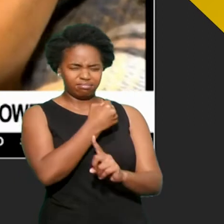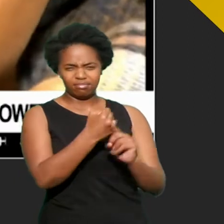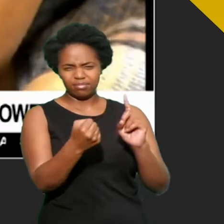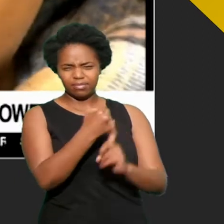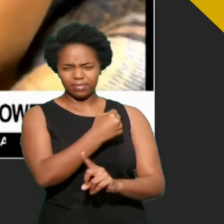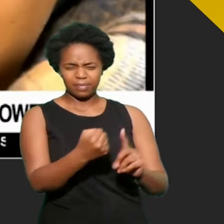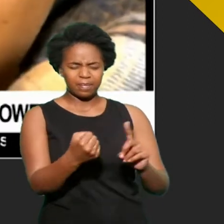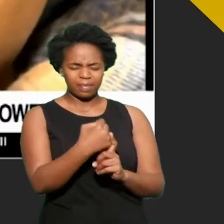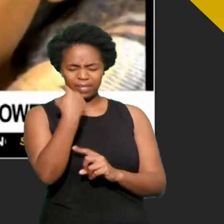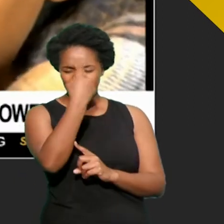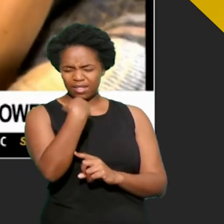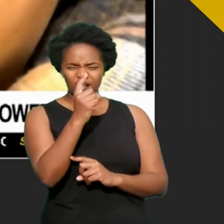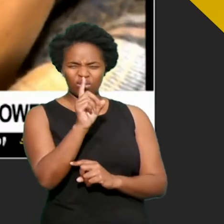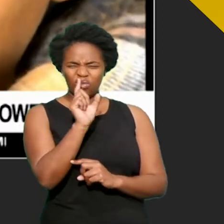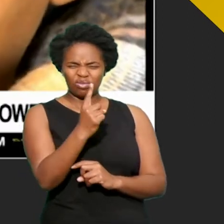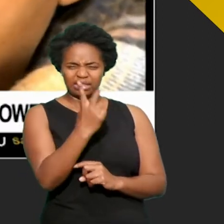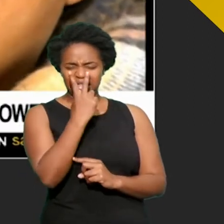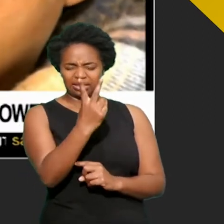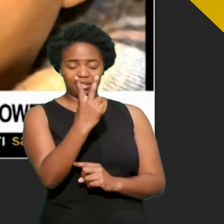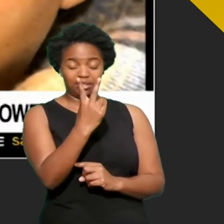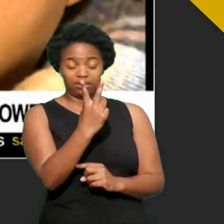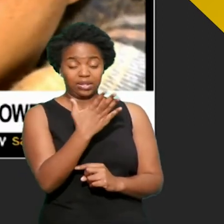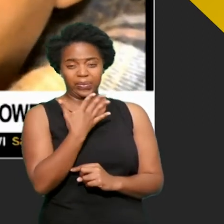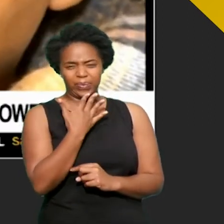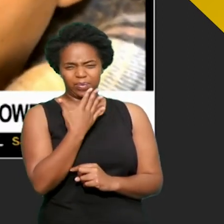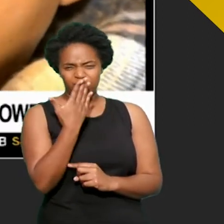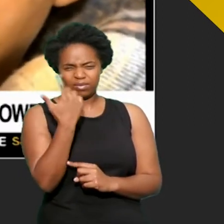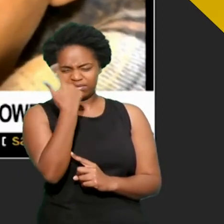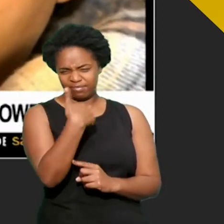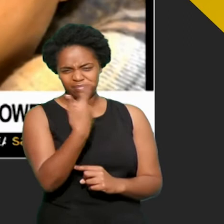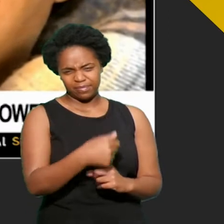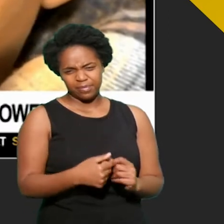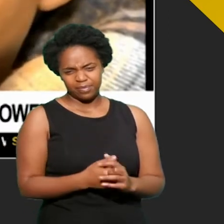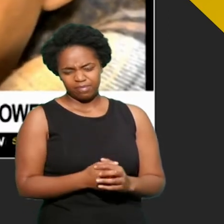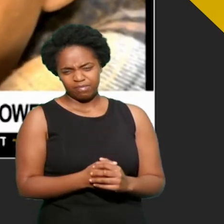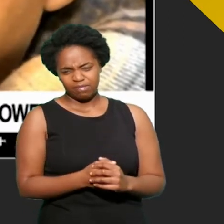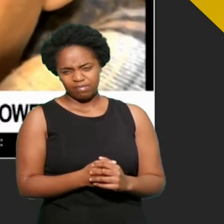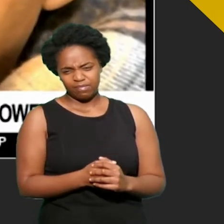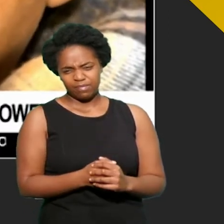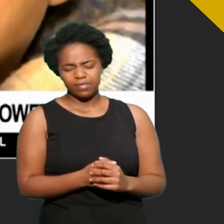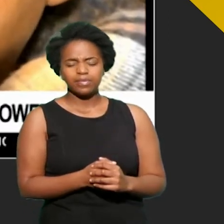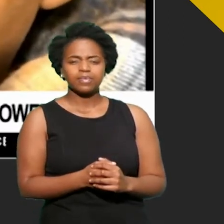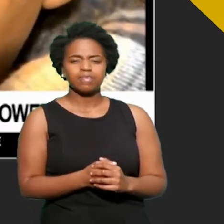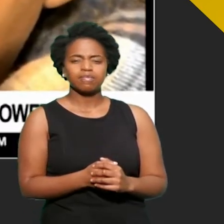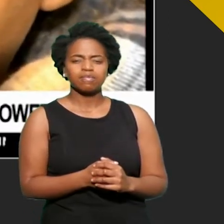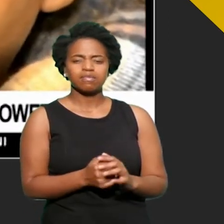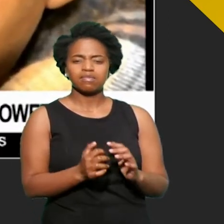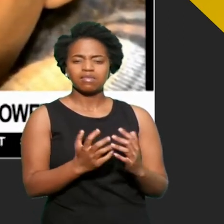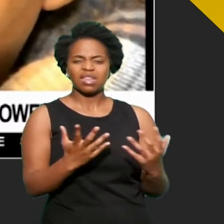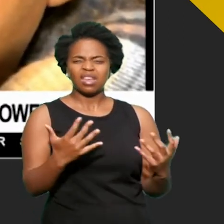was unrecognizable. I'm not 25 because she was well built. And